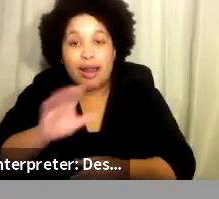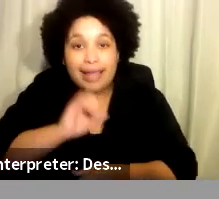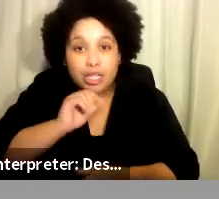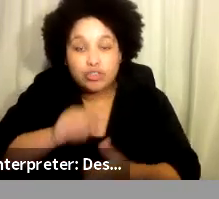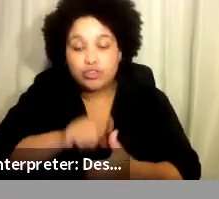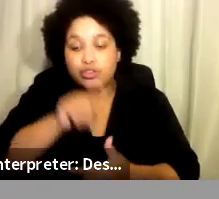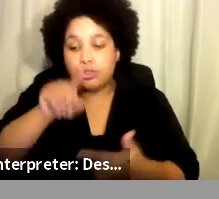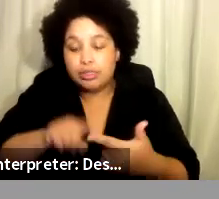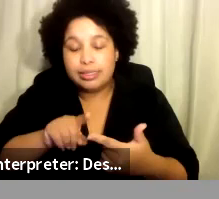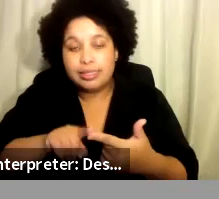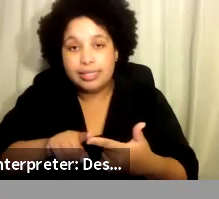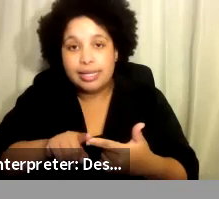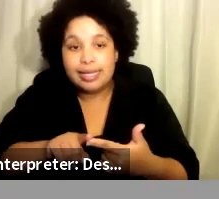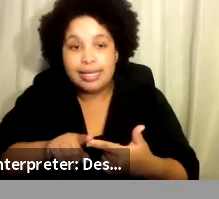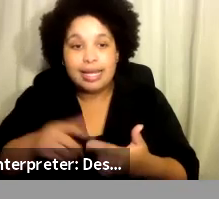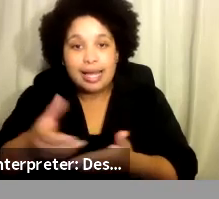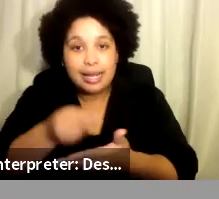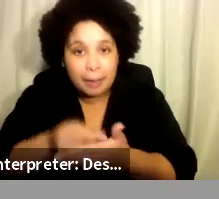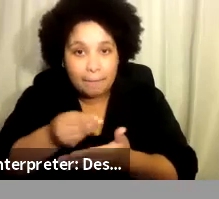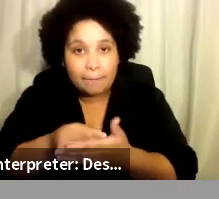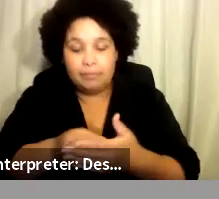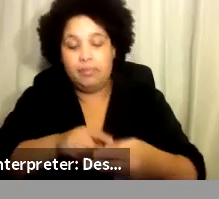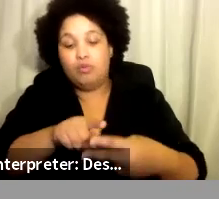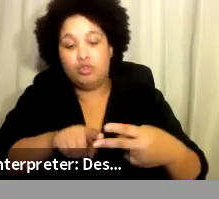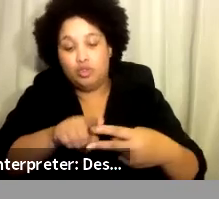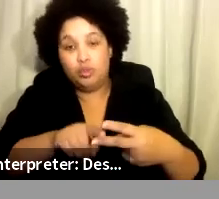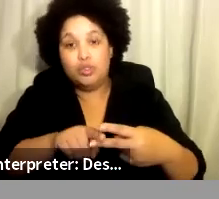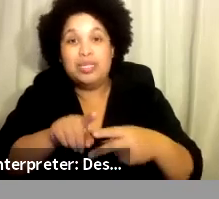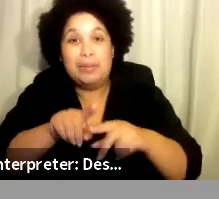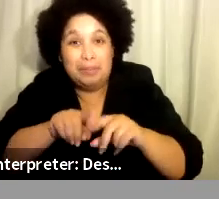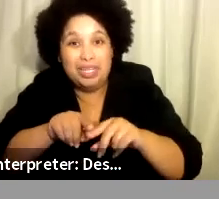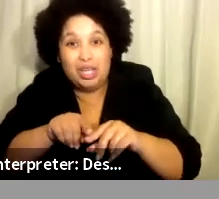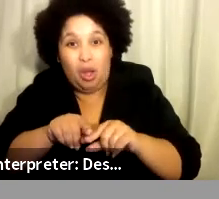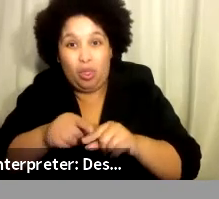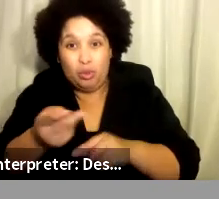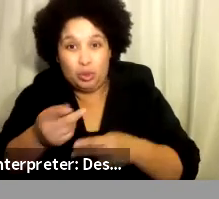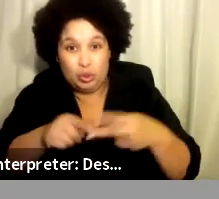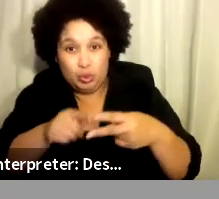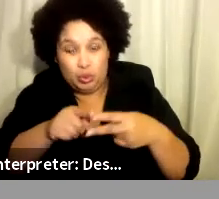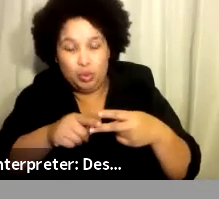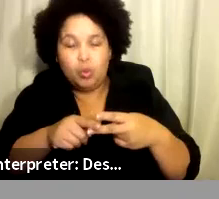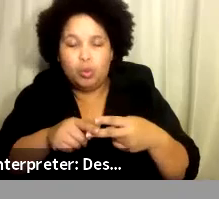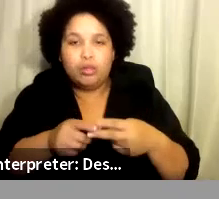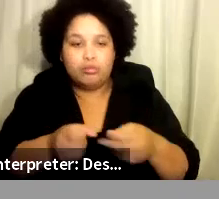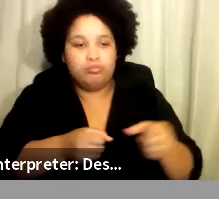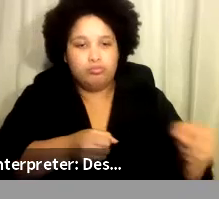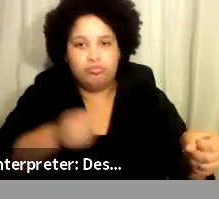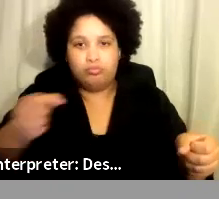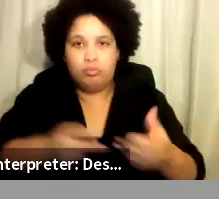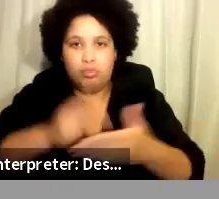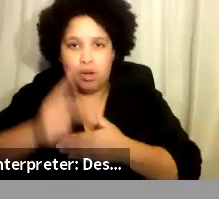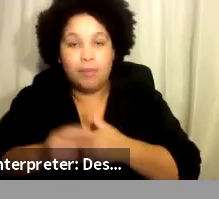income, and you will get placed in the program that's most appropriate for you. There is some priority given for kiddos that